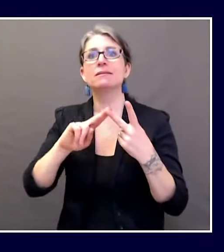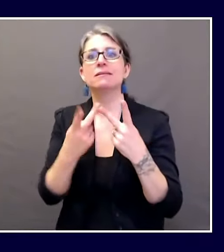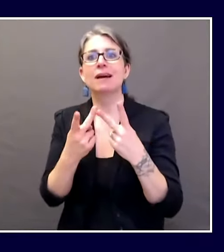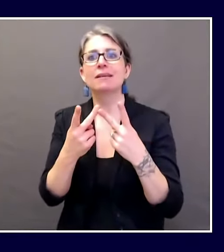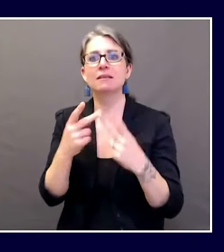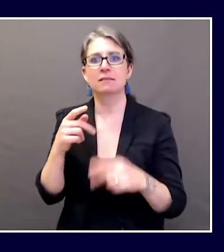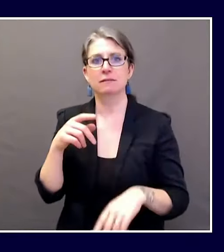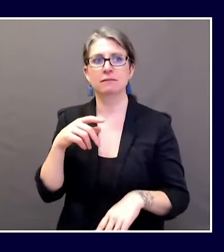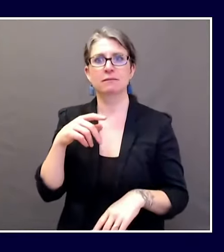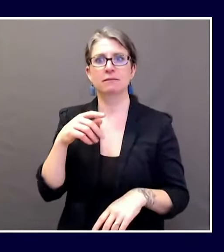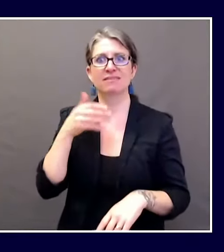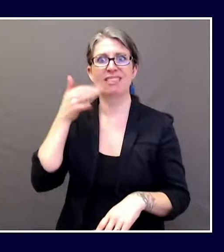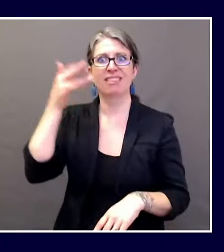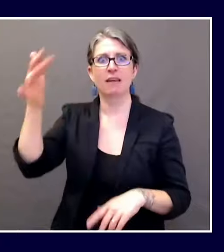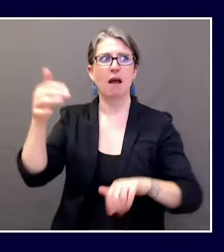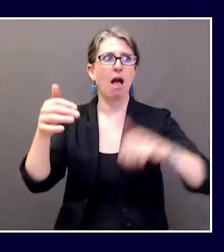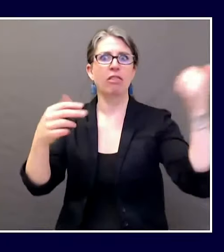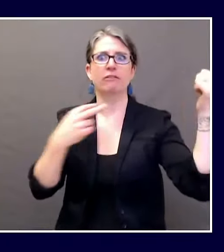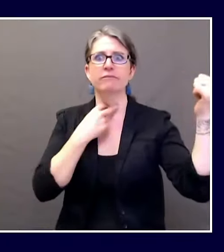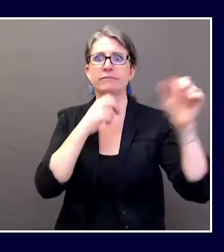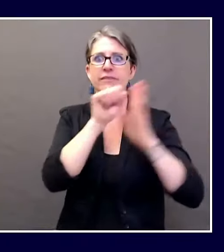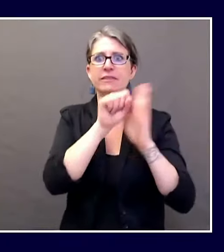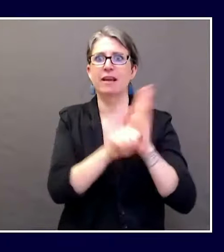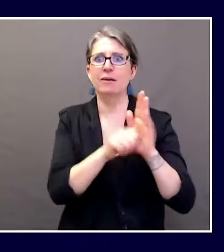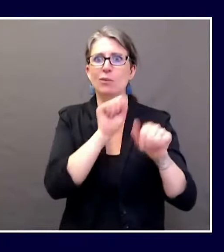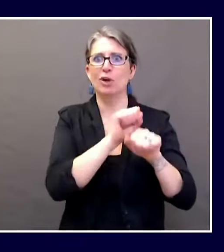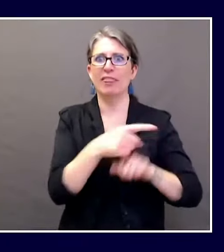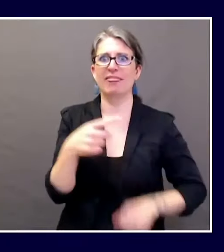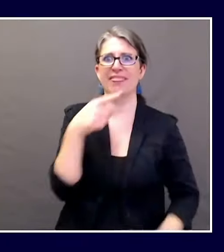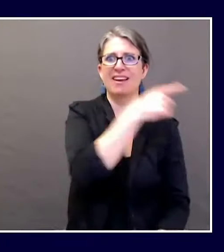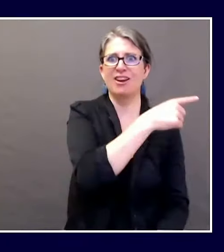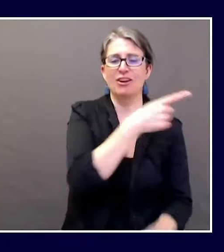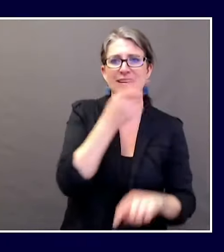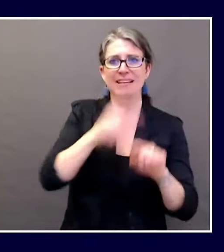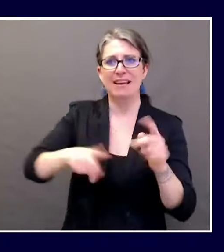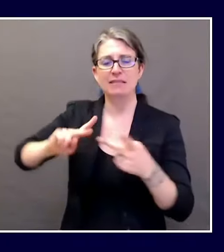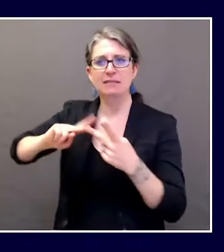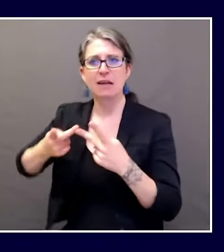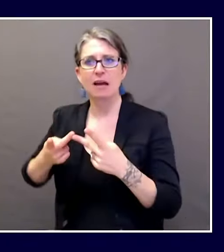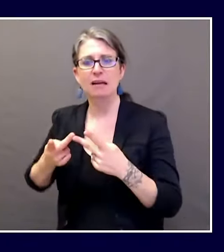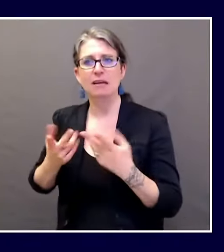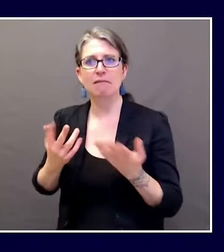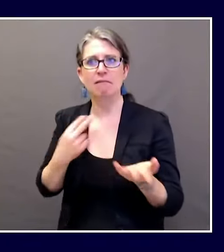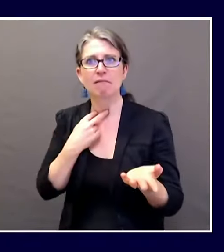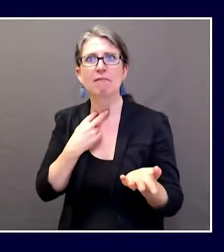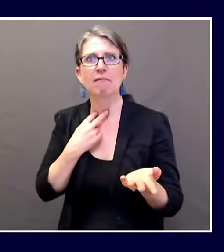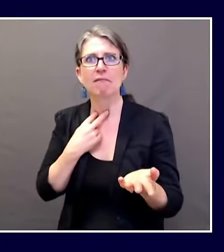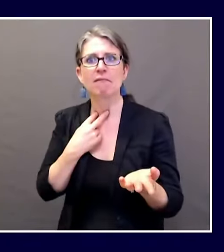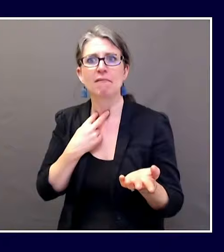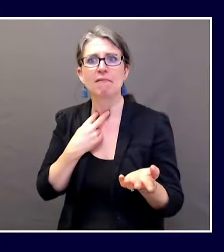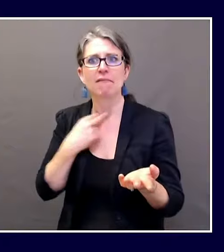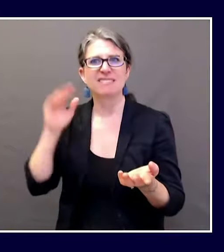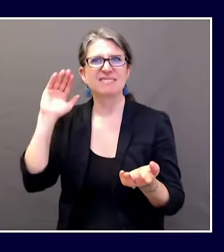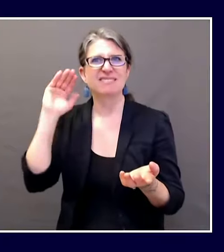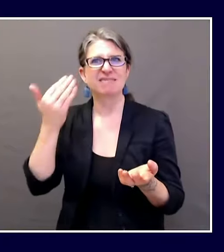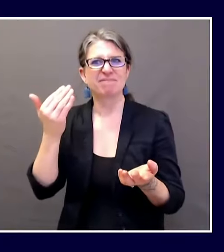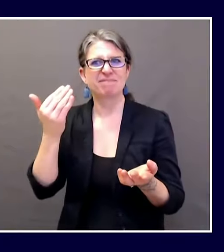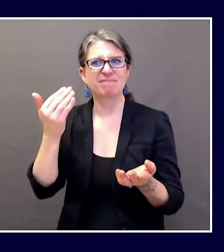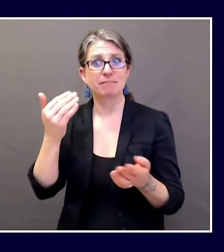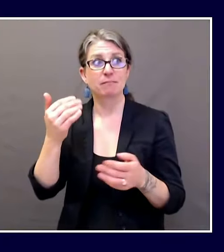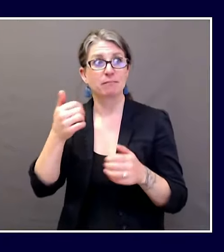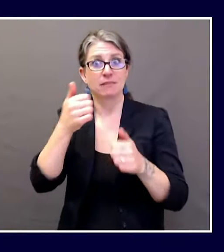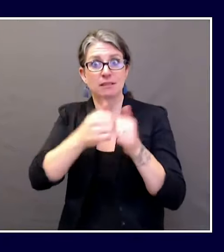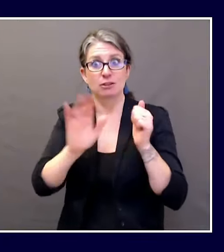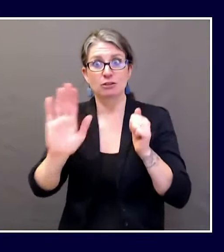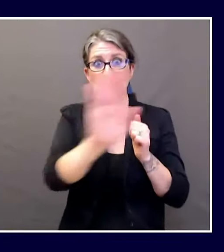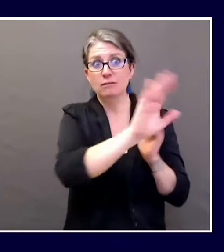second dose. So since every state has different vaccine rollout plans, is there any coordination between the states for